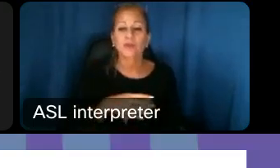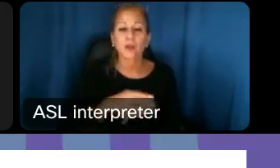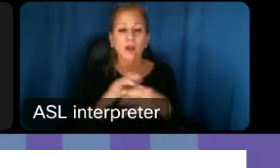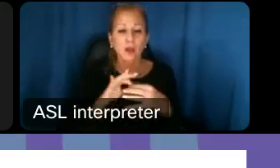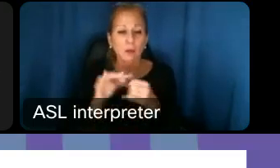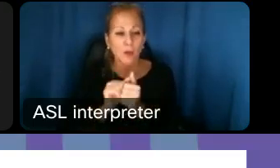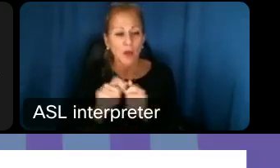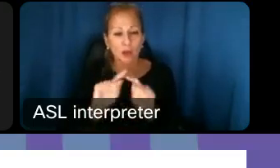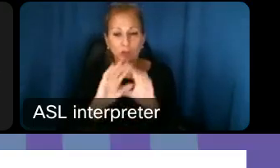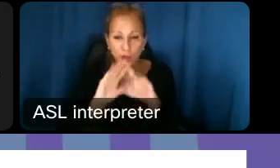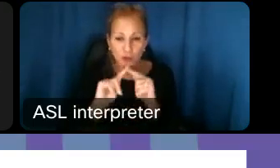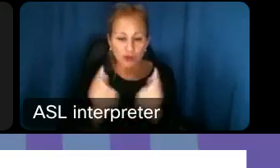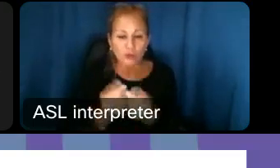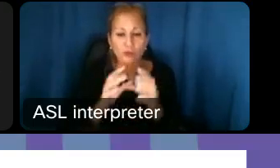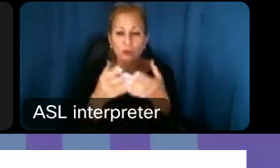health services,